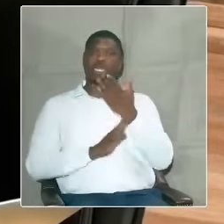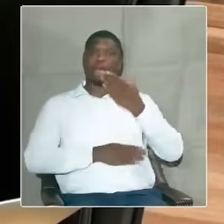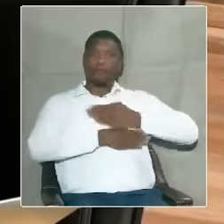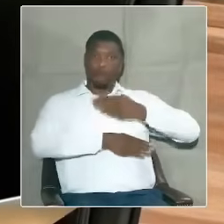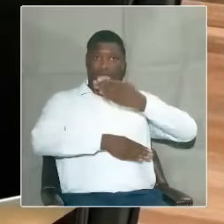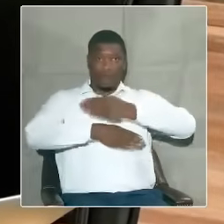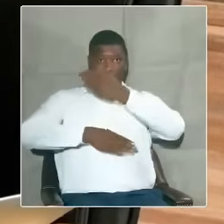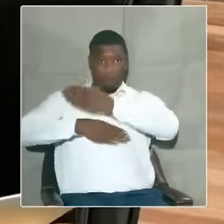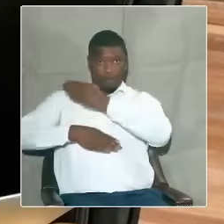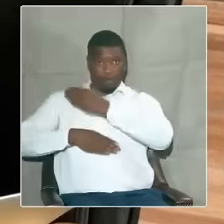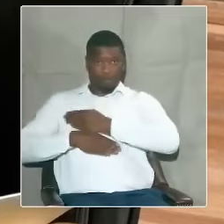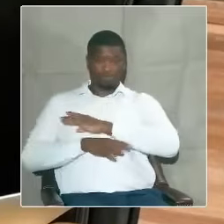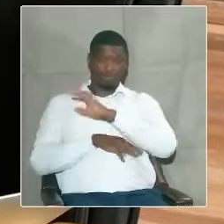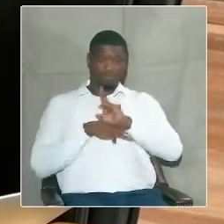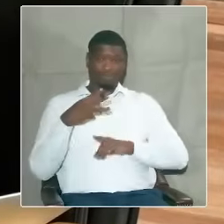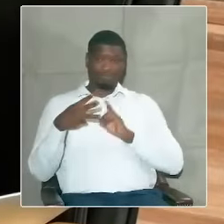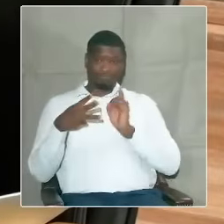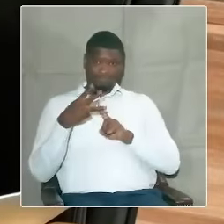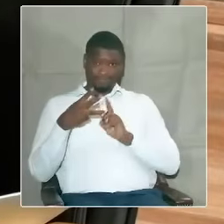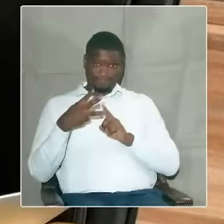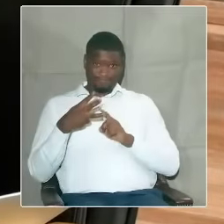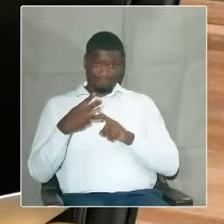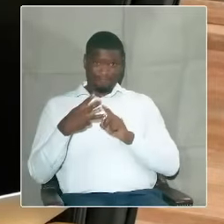is the political killings task team.